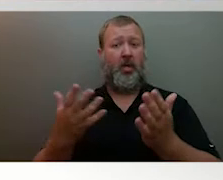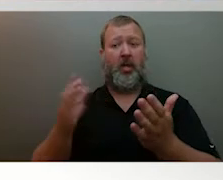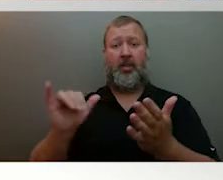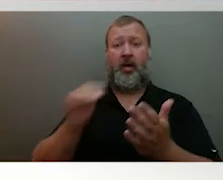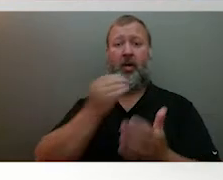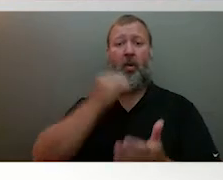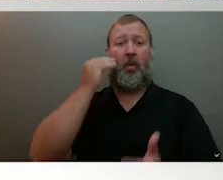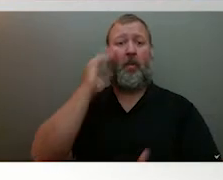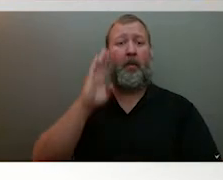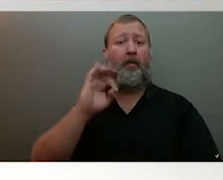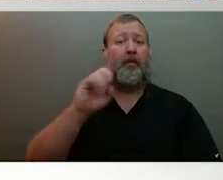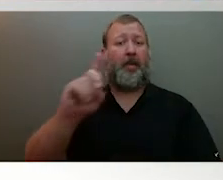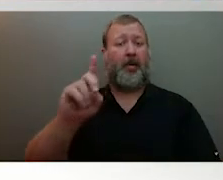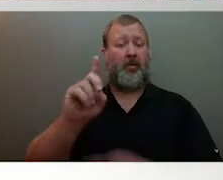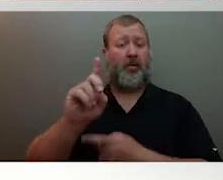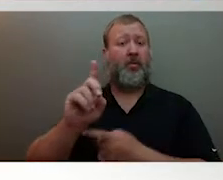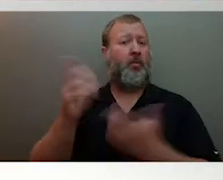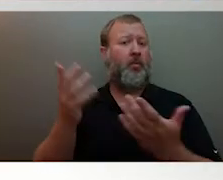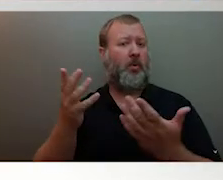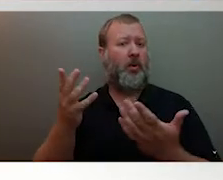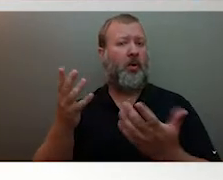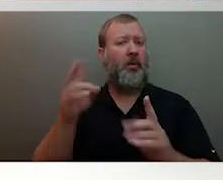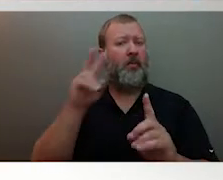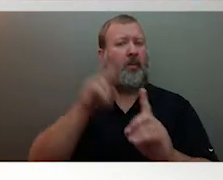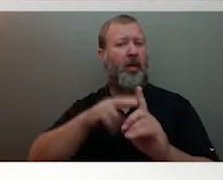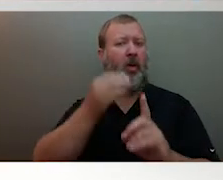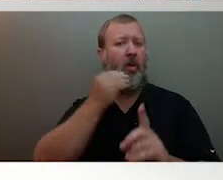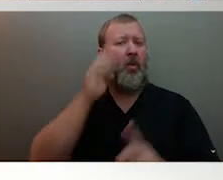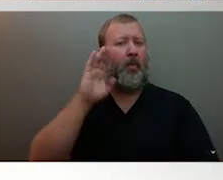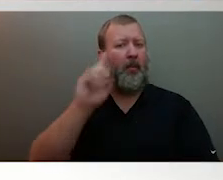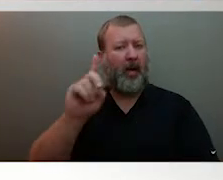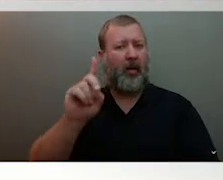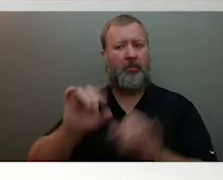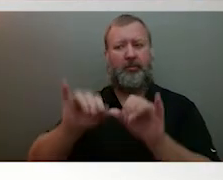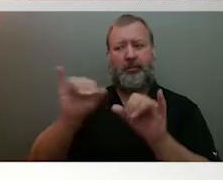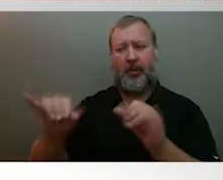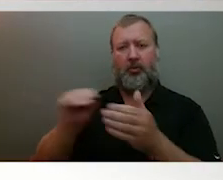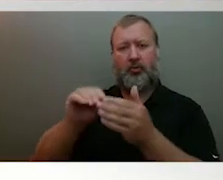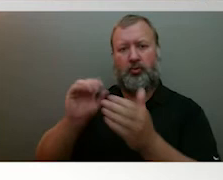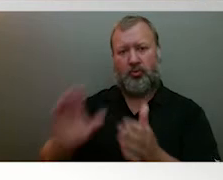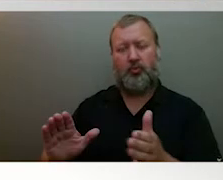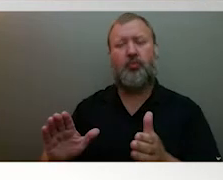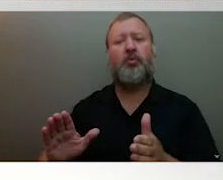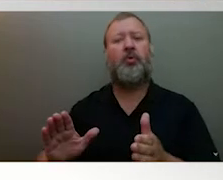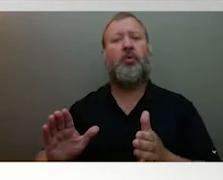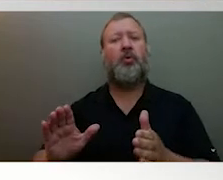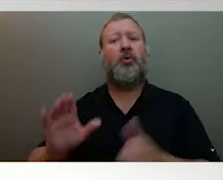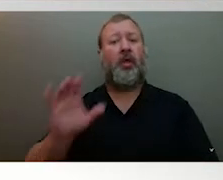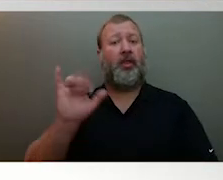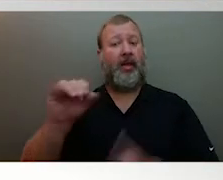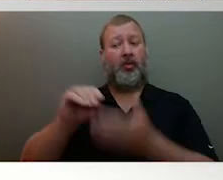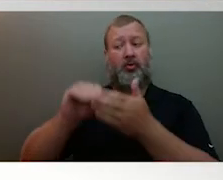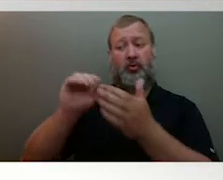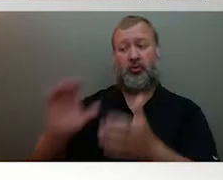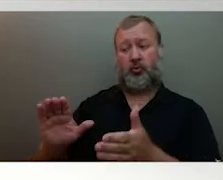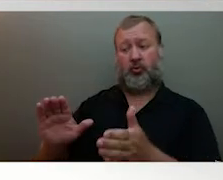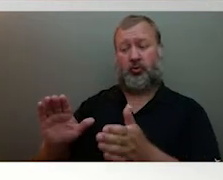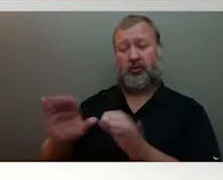for the purpose of this rule, it applies to homebound or hospitalized students. A homebound or hospitalized